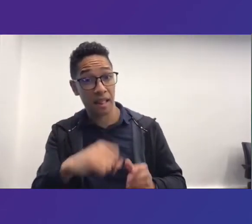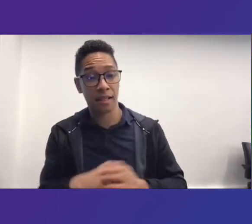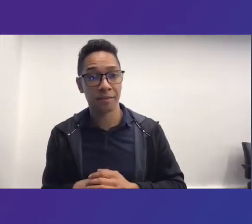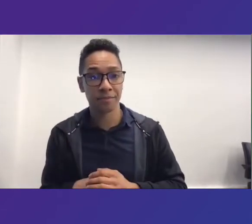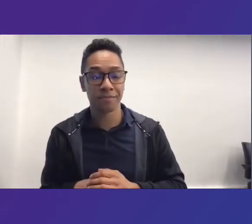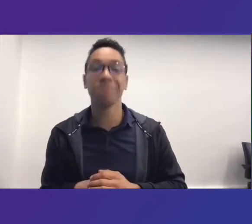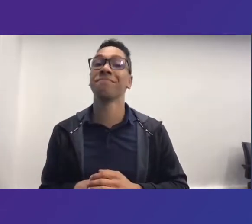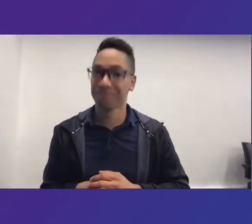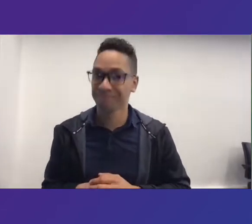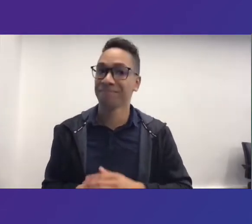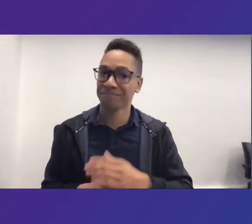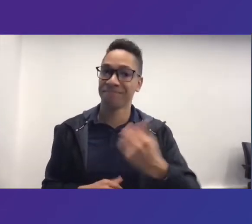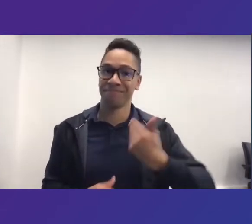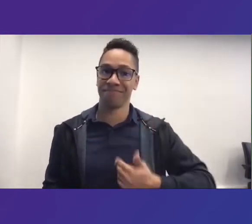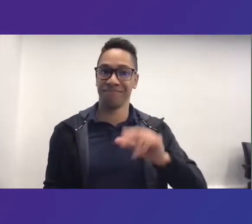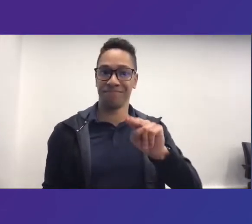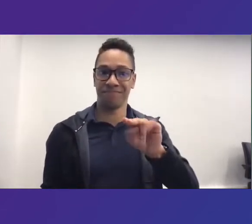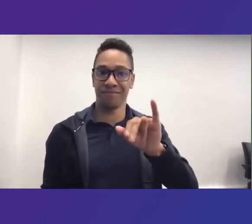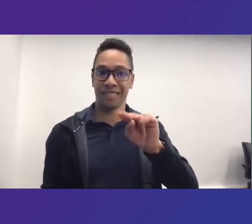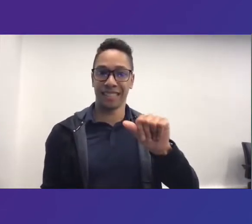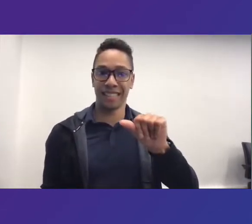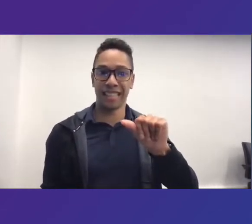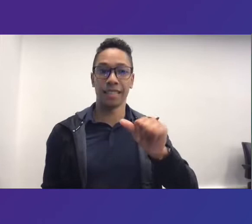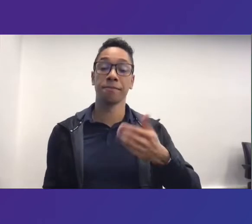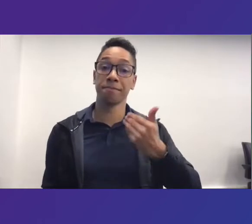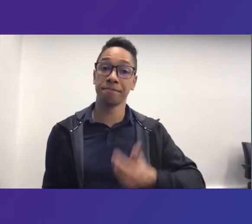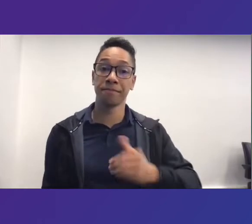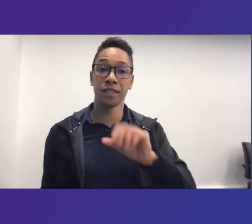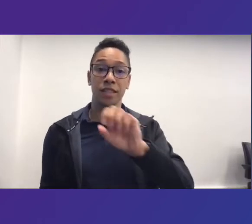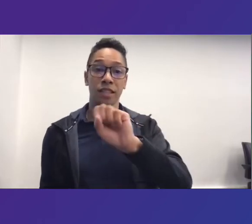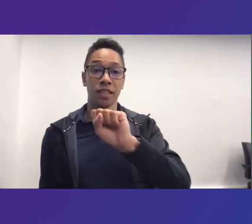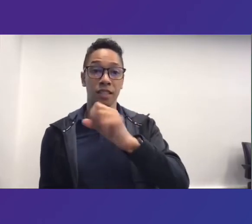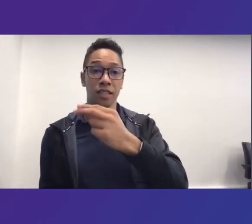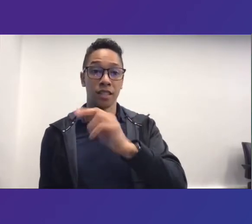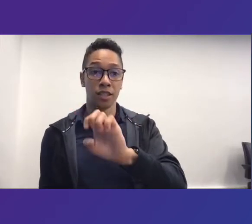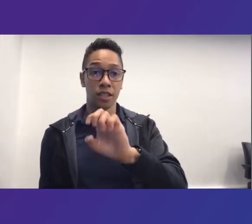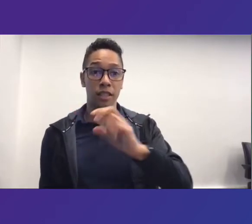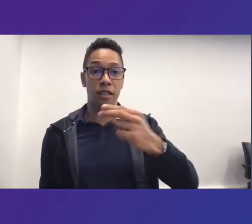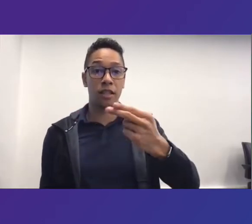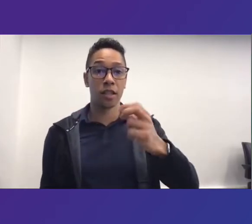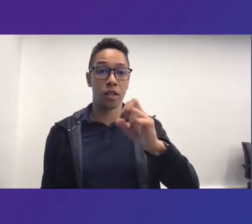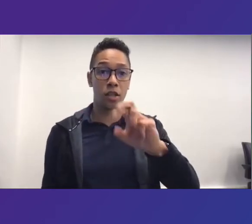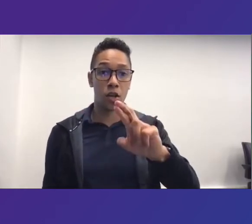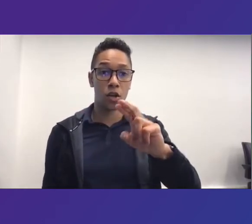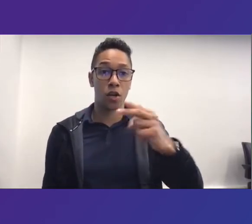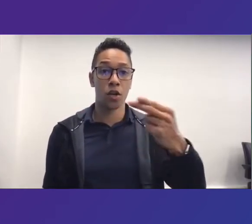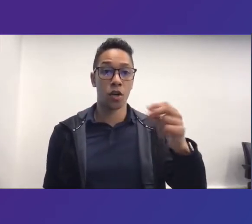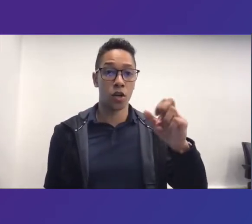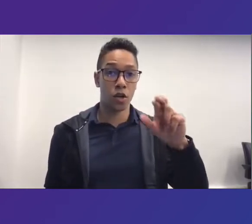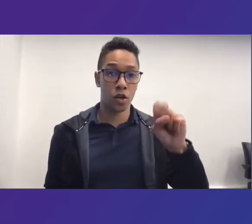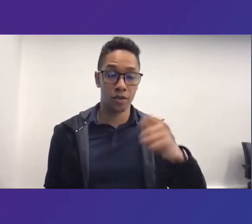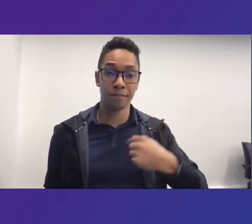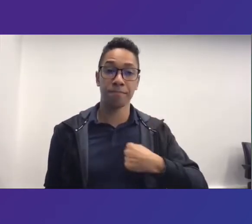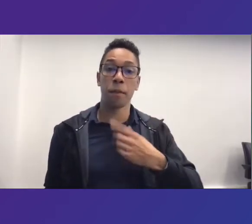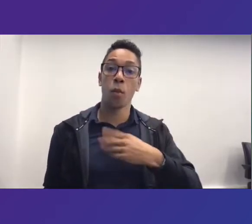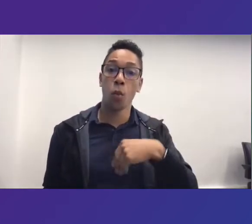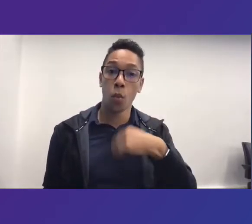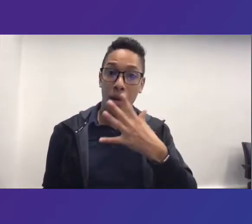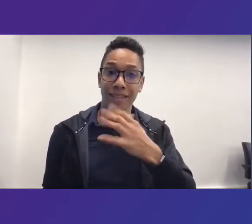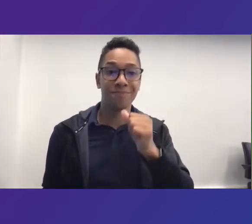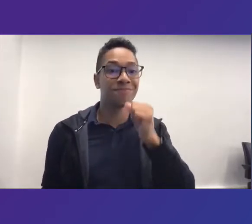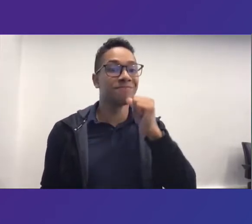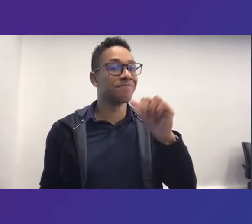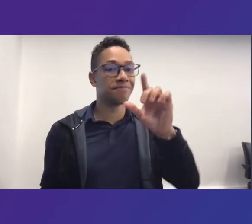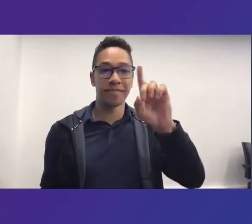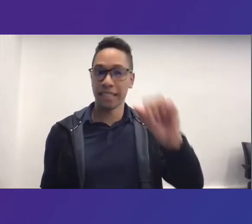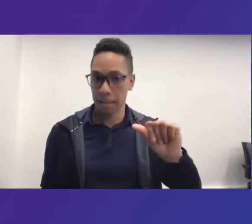Nina Goldman, and my pronouns are she, her, hers. I am a white, non-disabled,